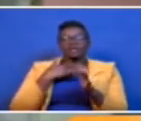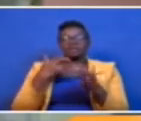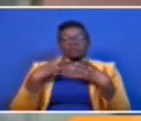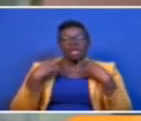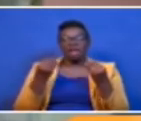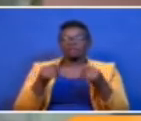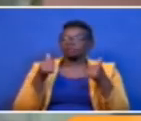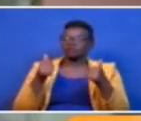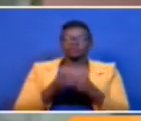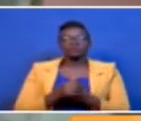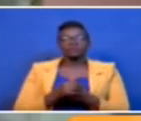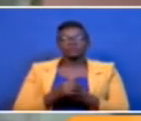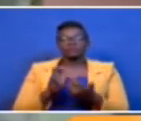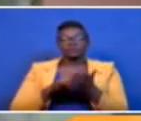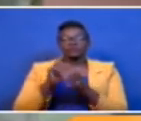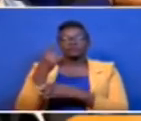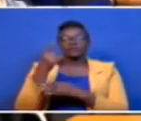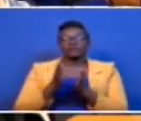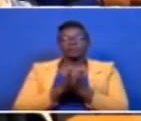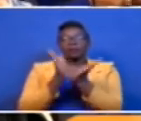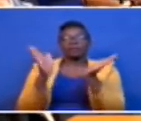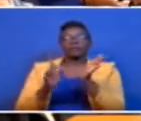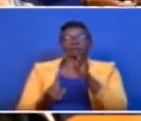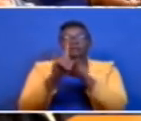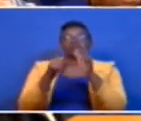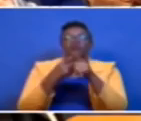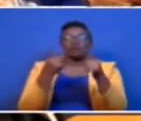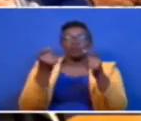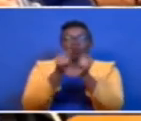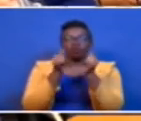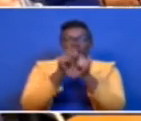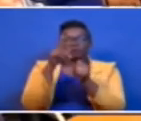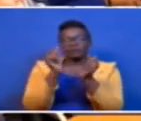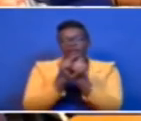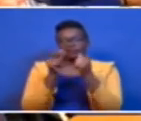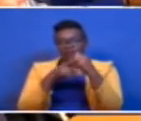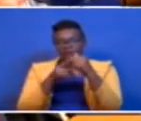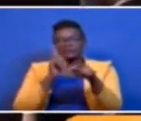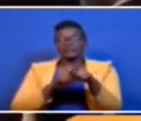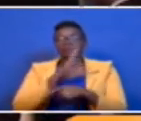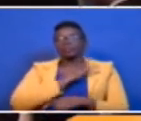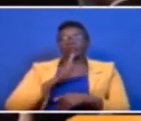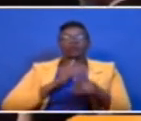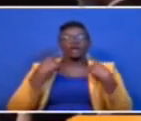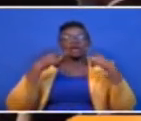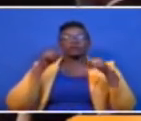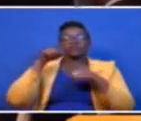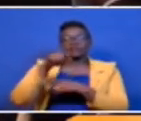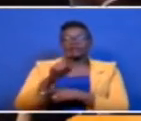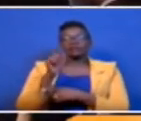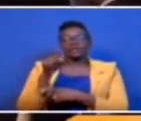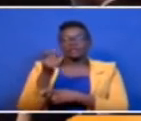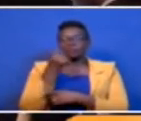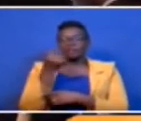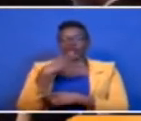This making his first public appearance since October 2017 when the board announced that he was taking a